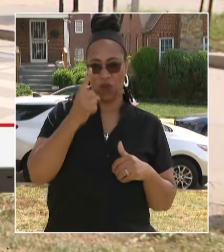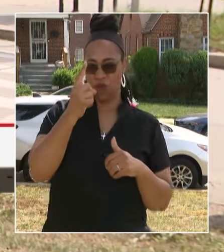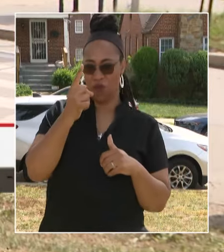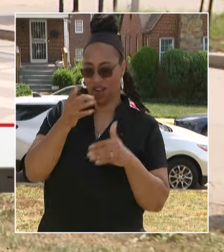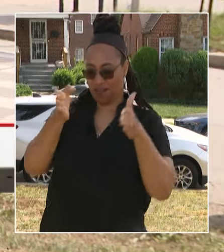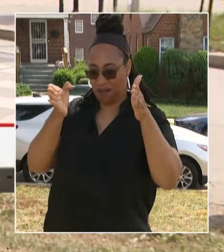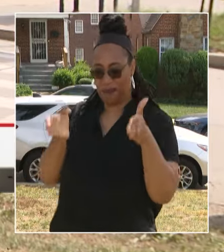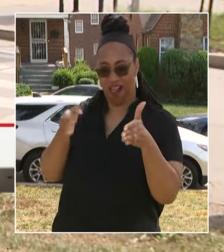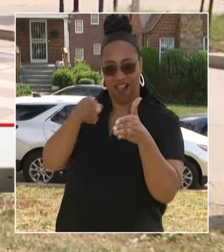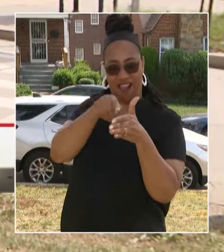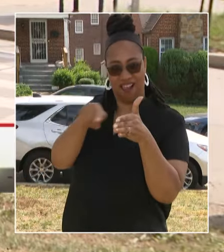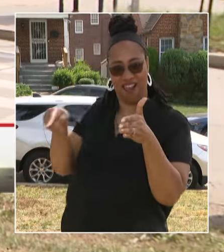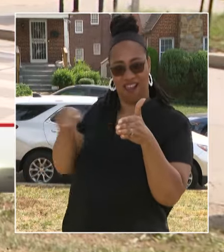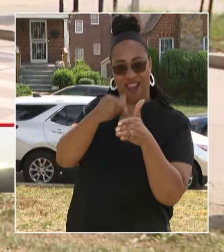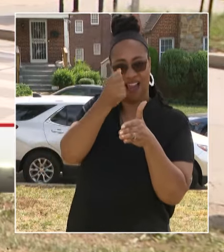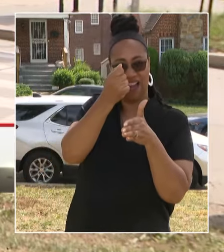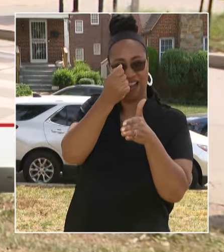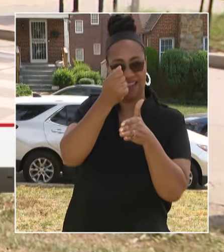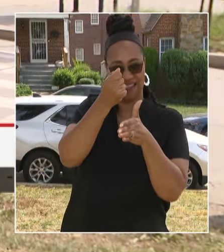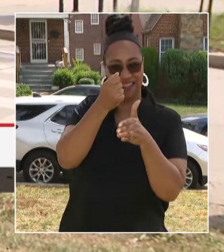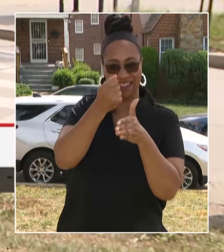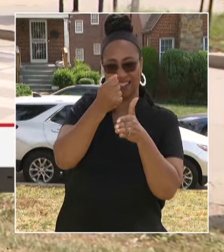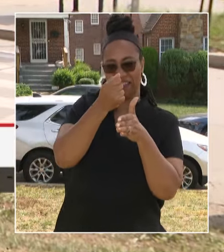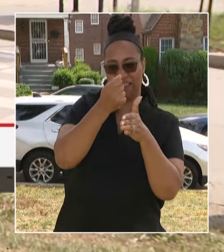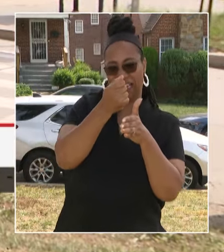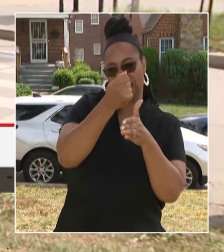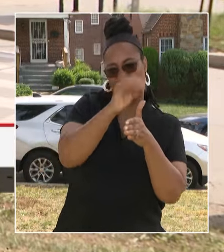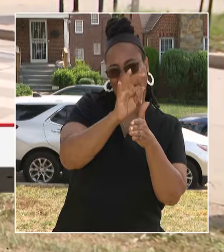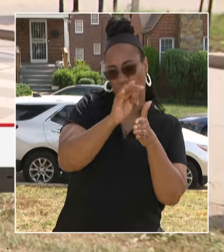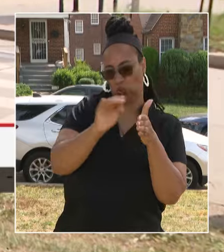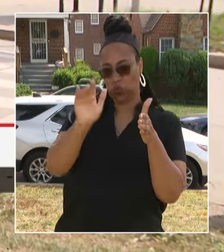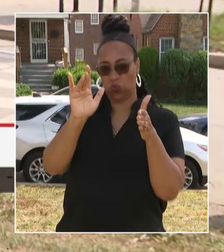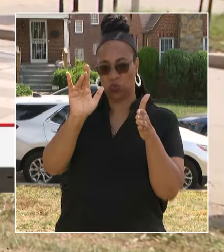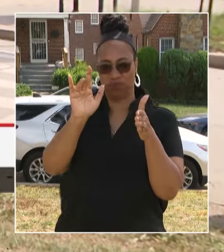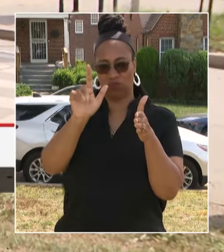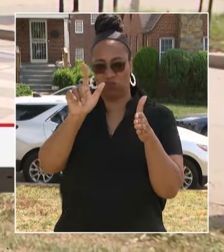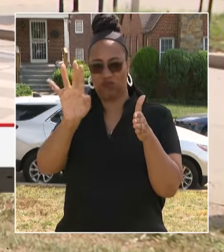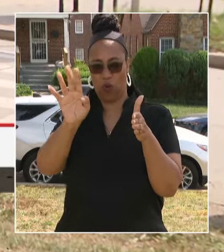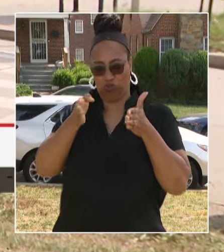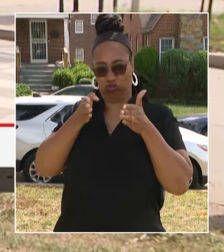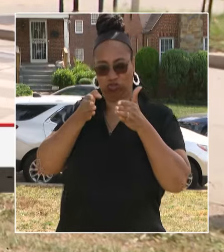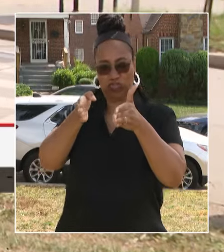name of William Spaulding, giving the significance of his leadership for this community.